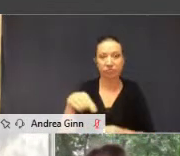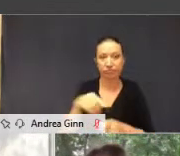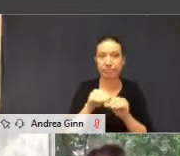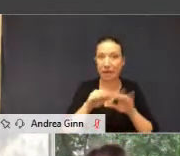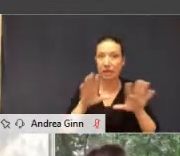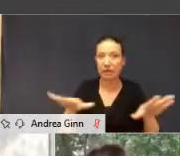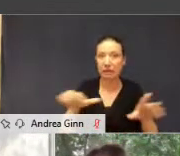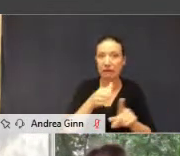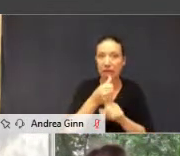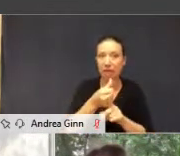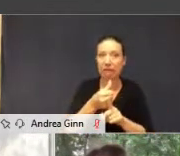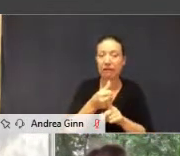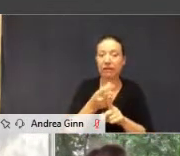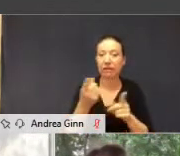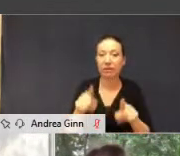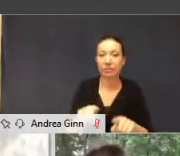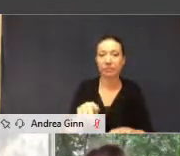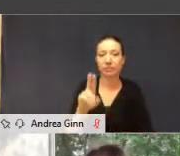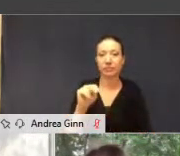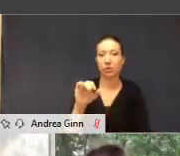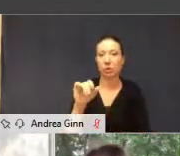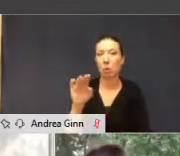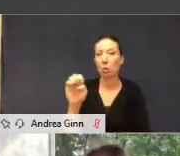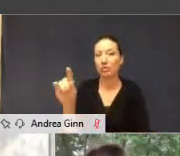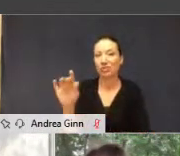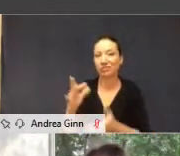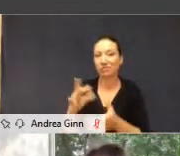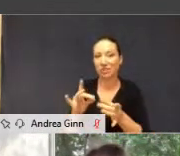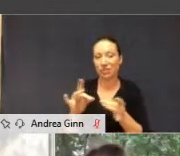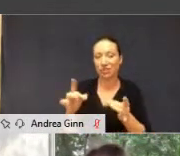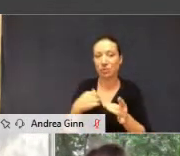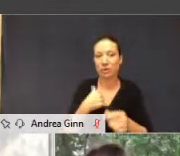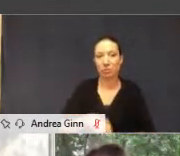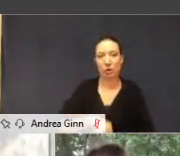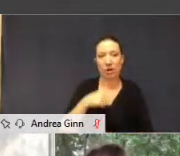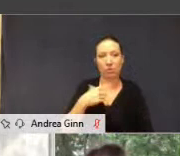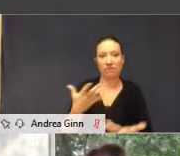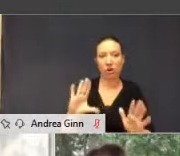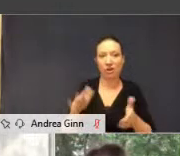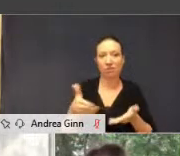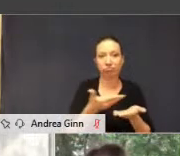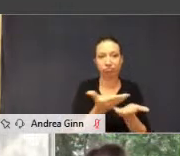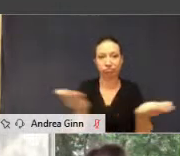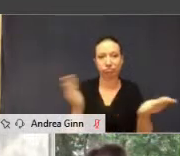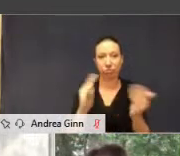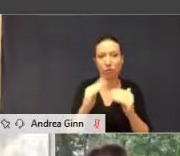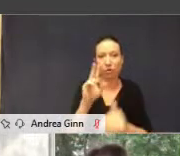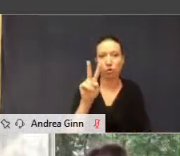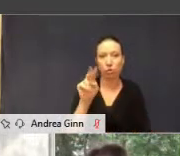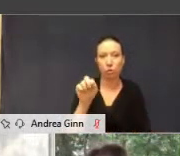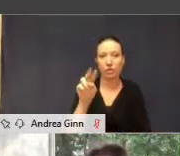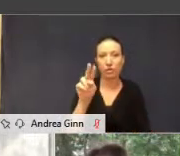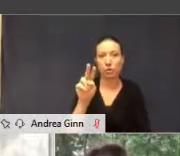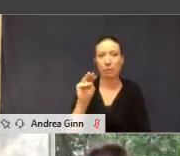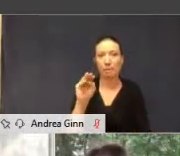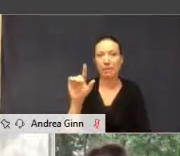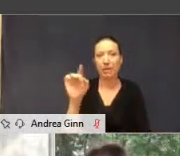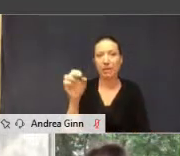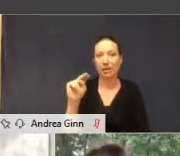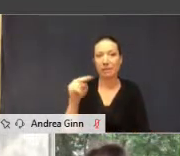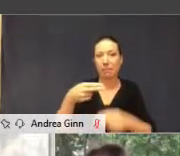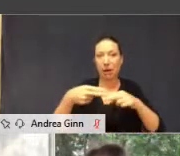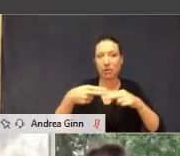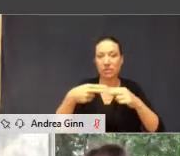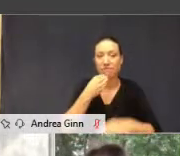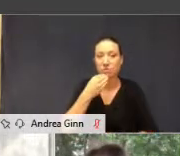and we're proud of the fact we've delivered 2.2 million pounds of food. SNAP has been an